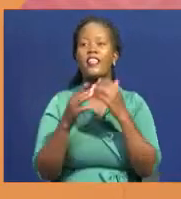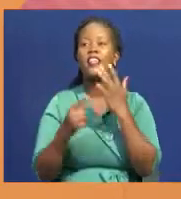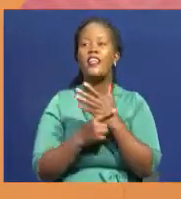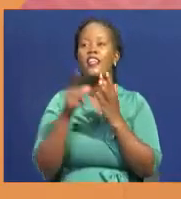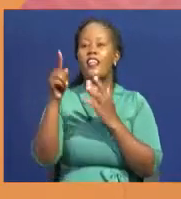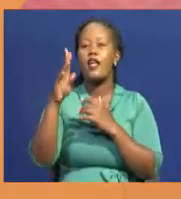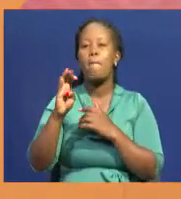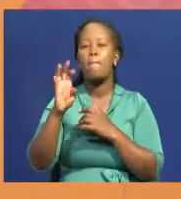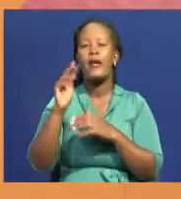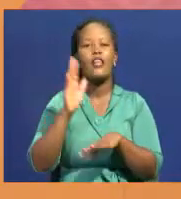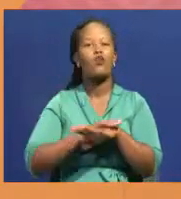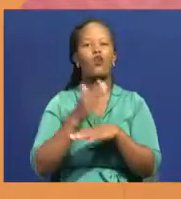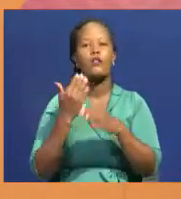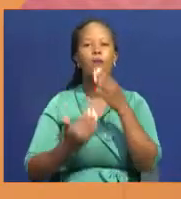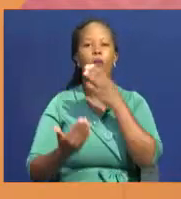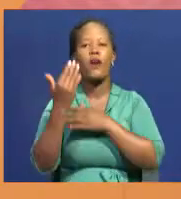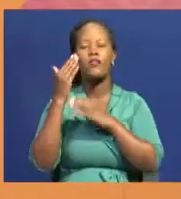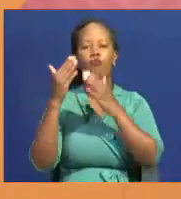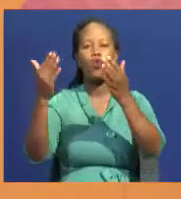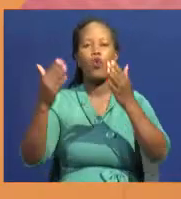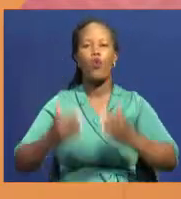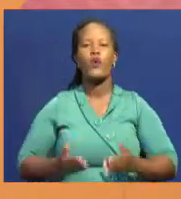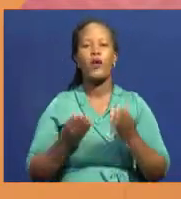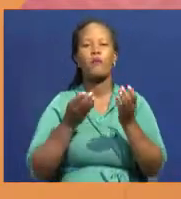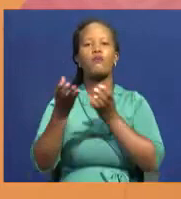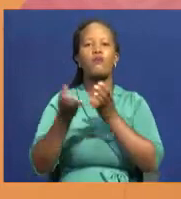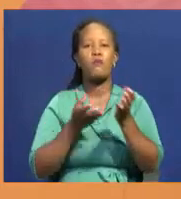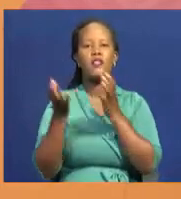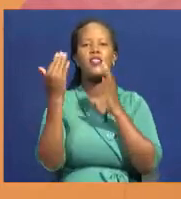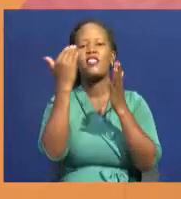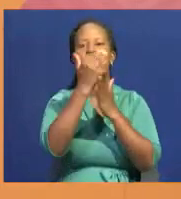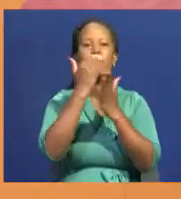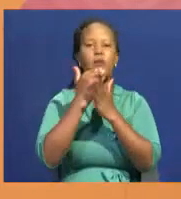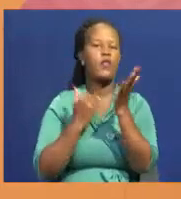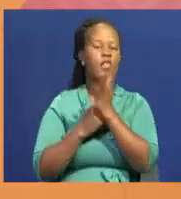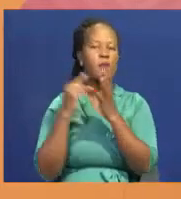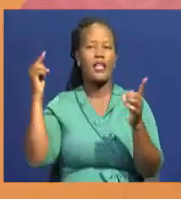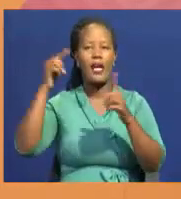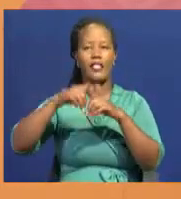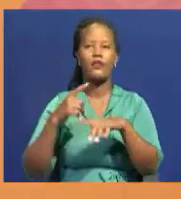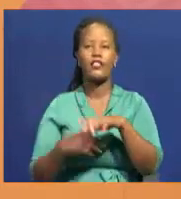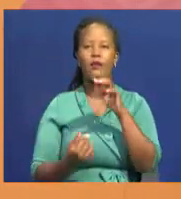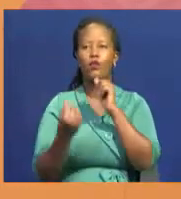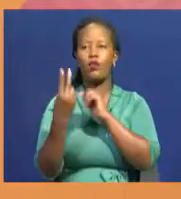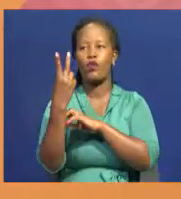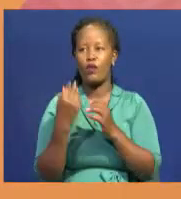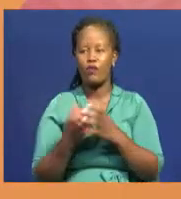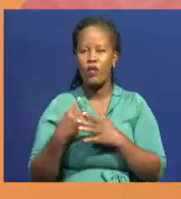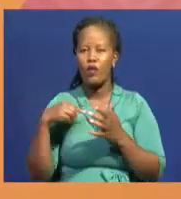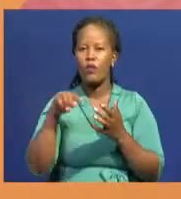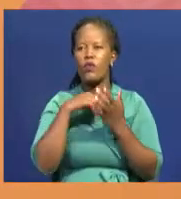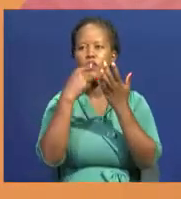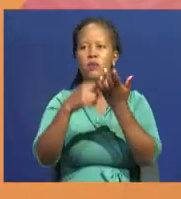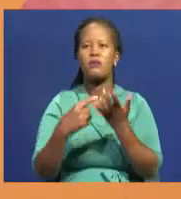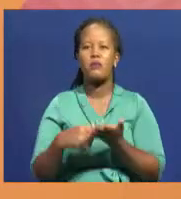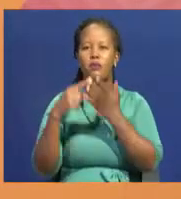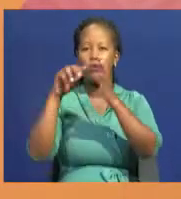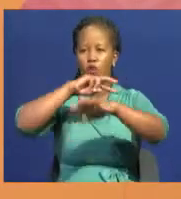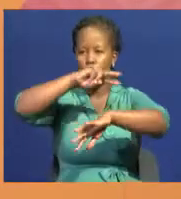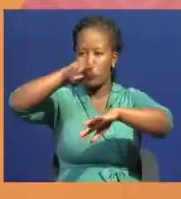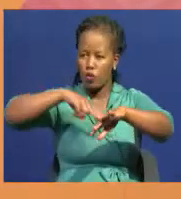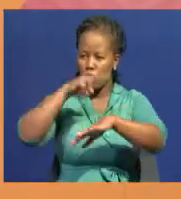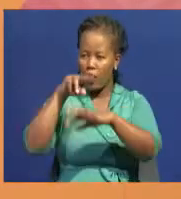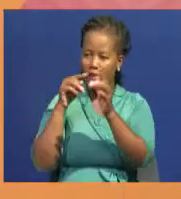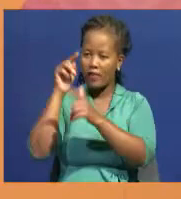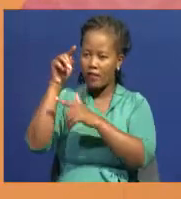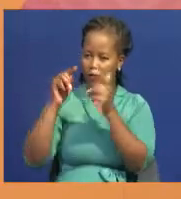Good morning and welcome to Biz Check here until about 12 p.m. We will divide these 2 hours into two, where